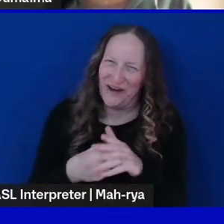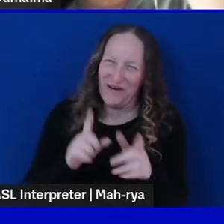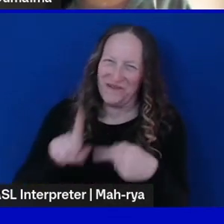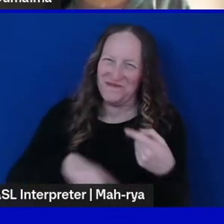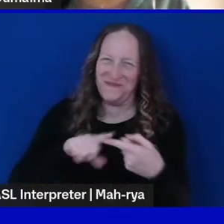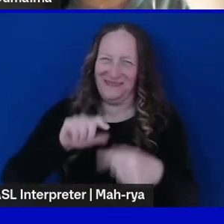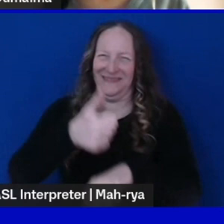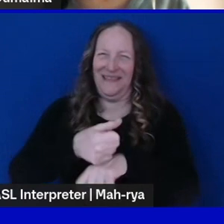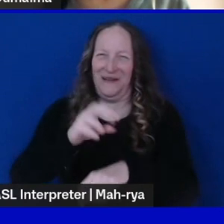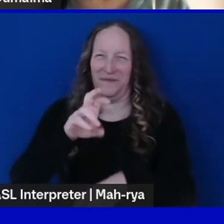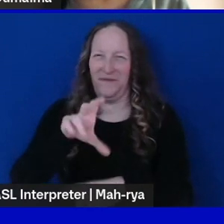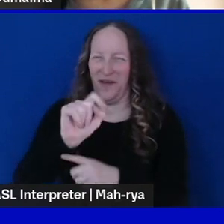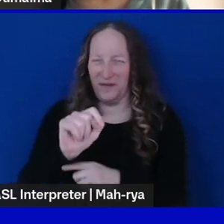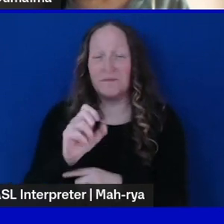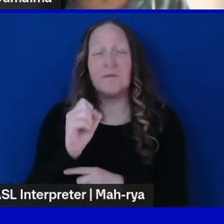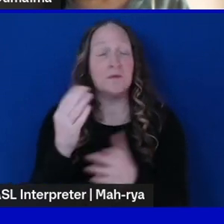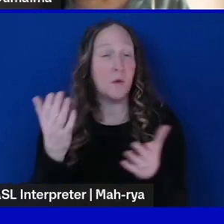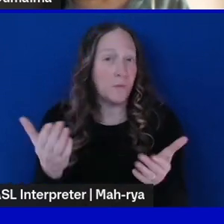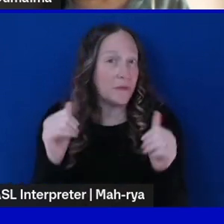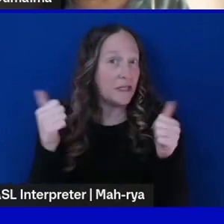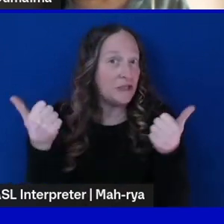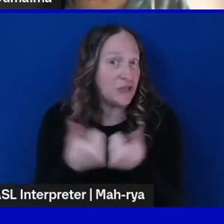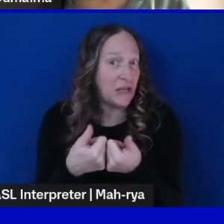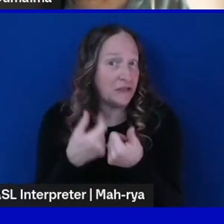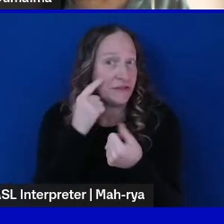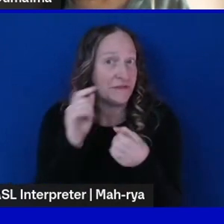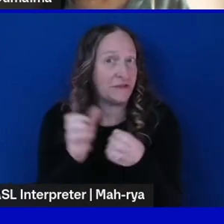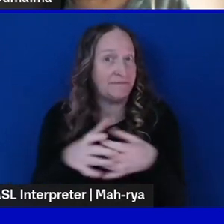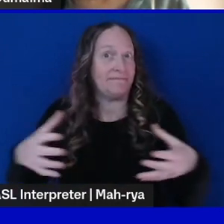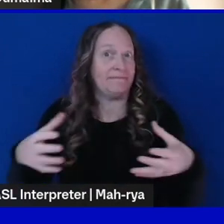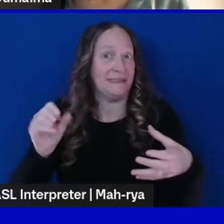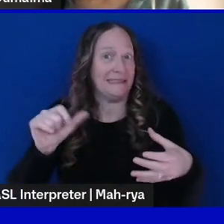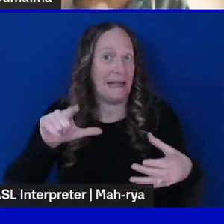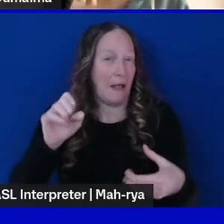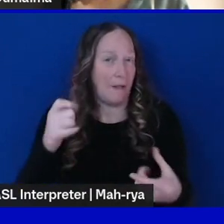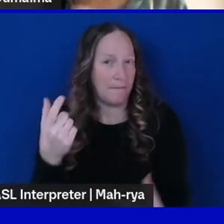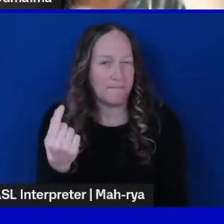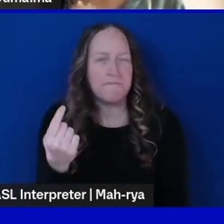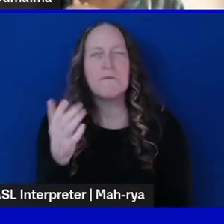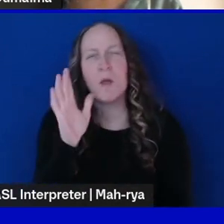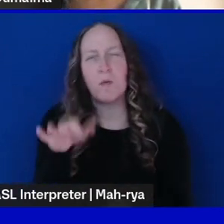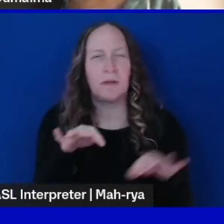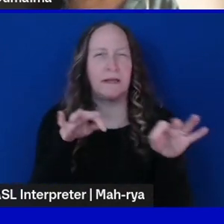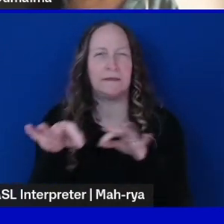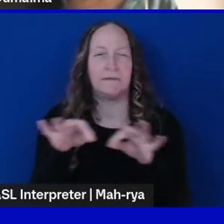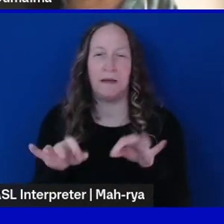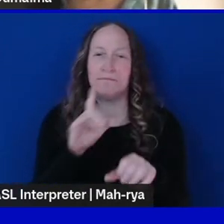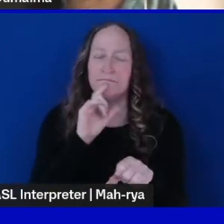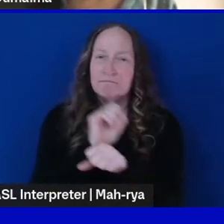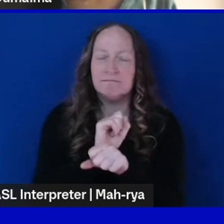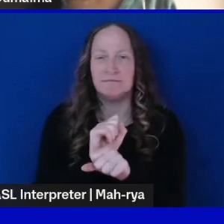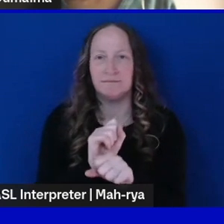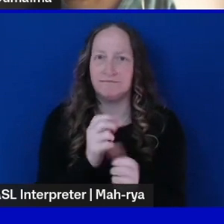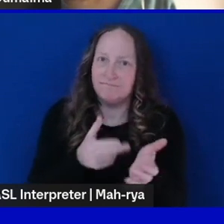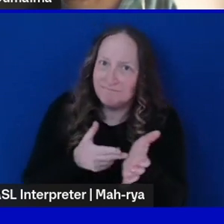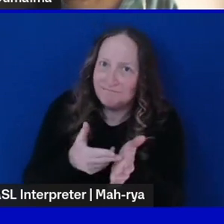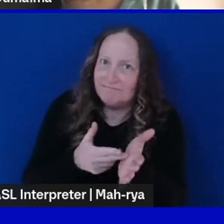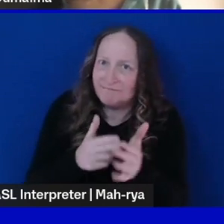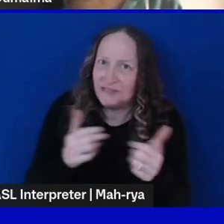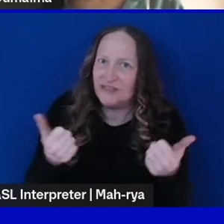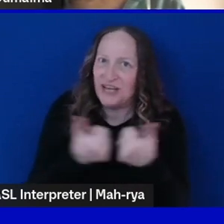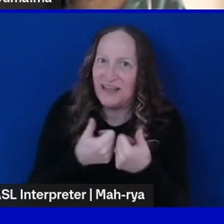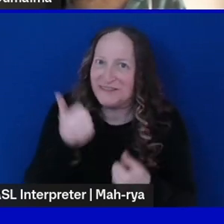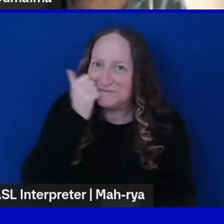So to mention a few challenges at scale, let me walk you through the real challenges we face daily.